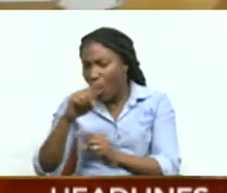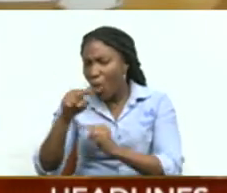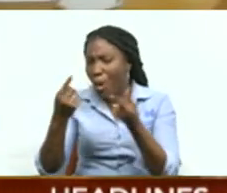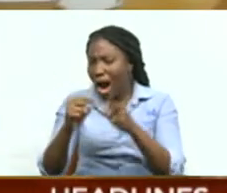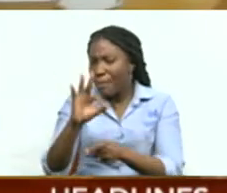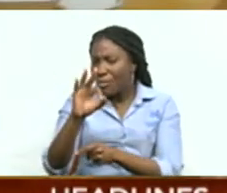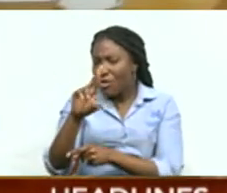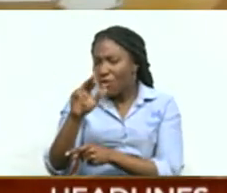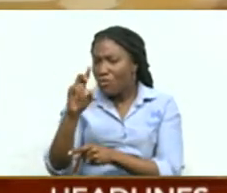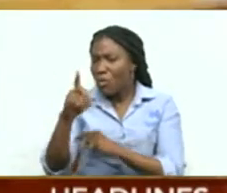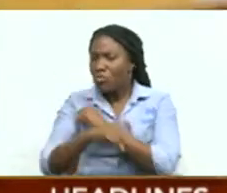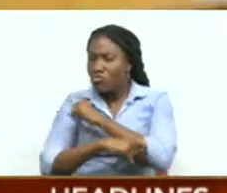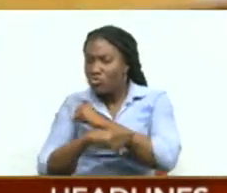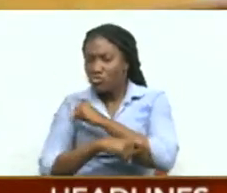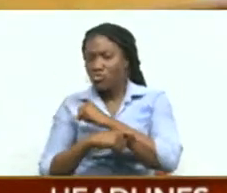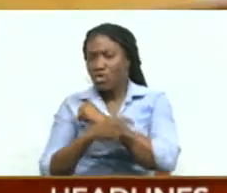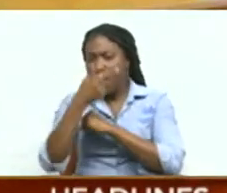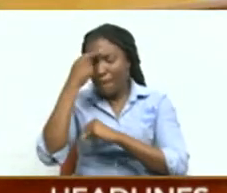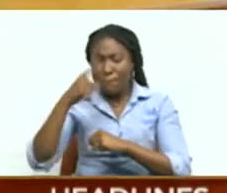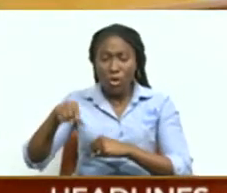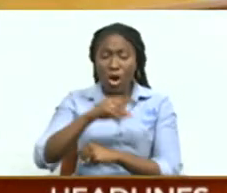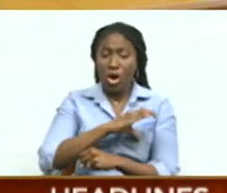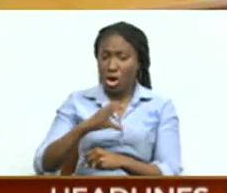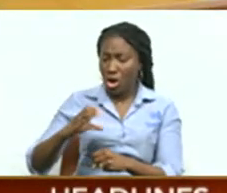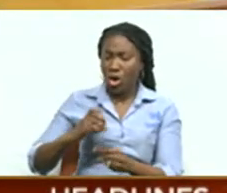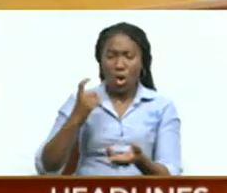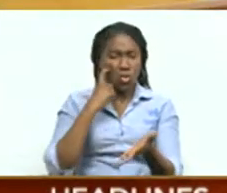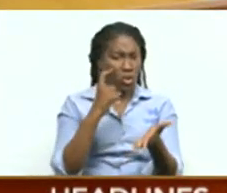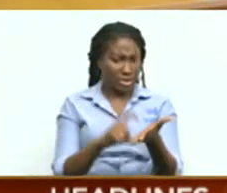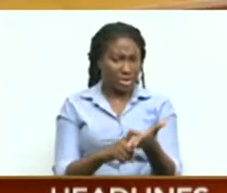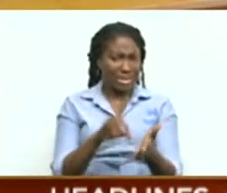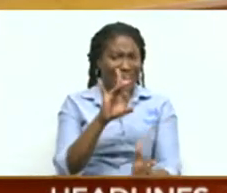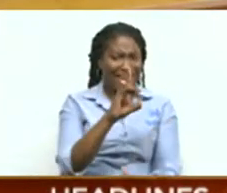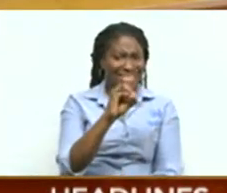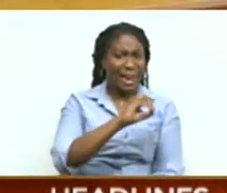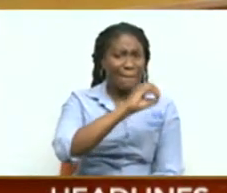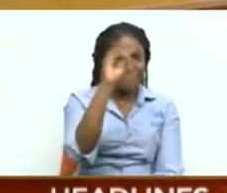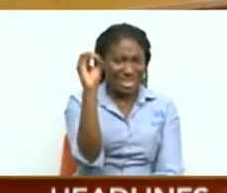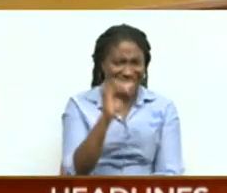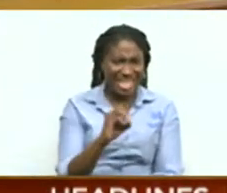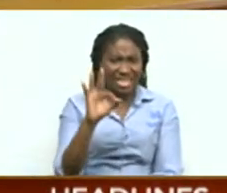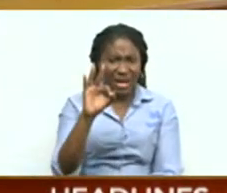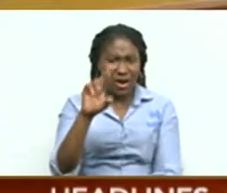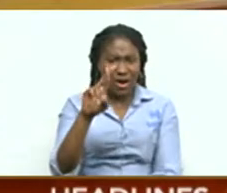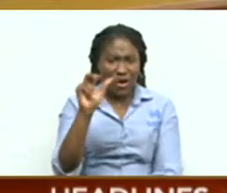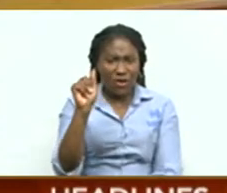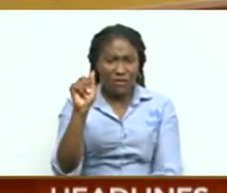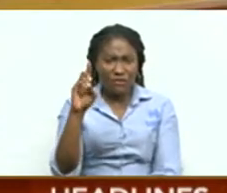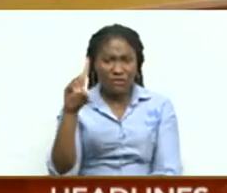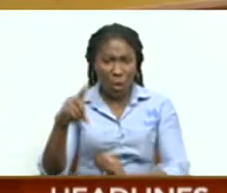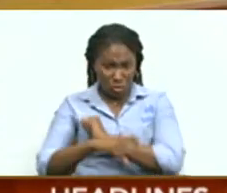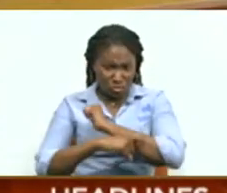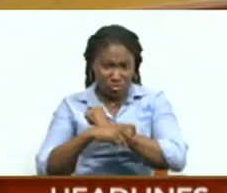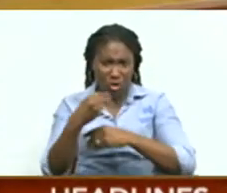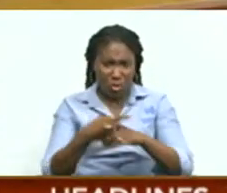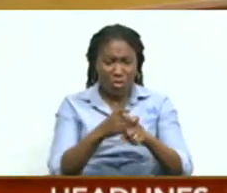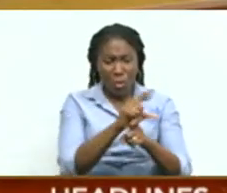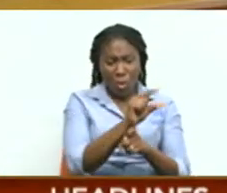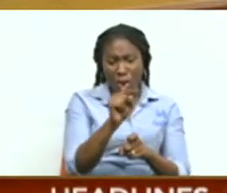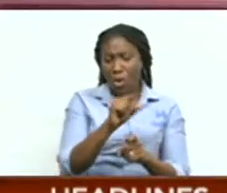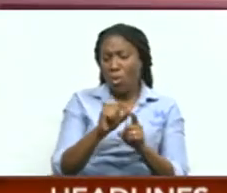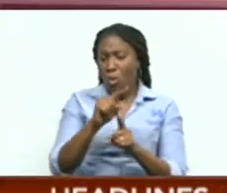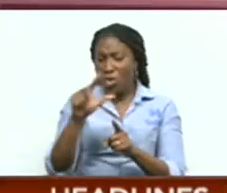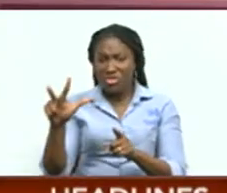as the JSC on Finance and Legal Affairs noted that 80% of fraud investigations between 2020 and 2023 are